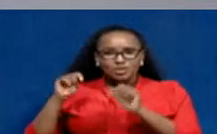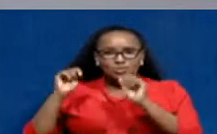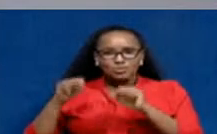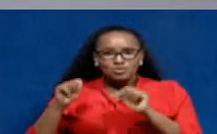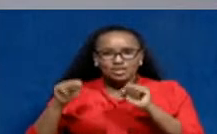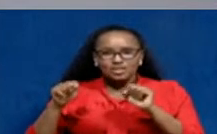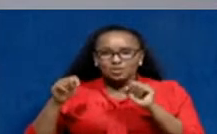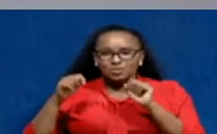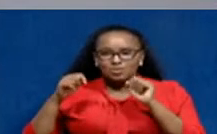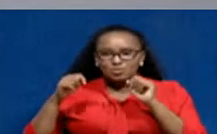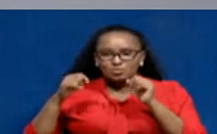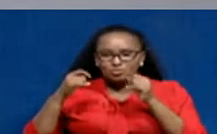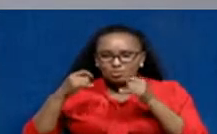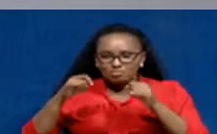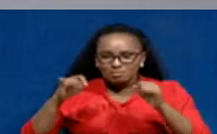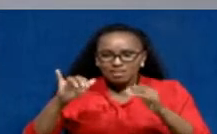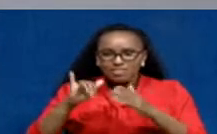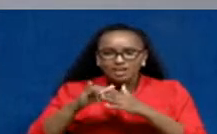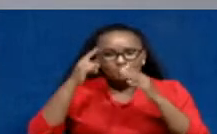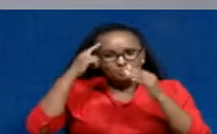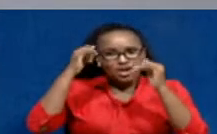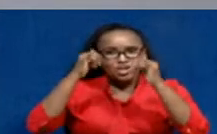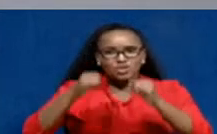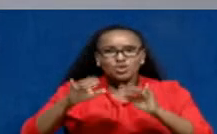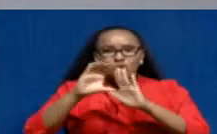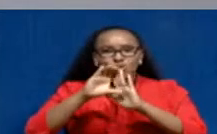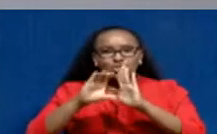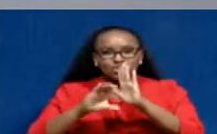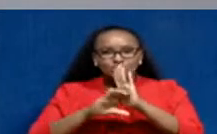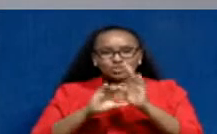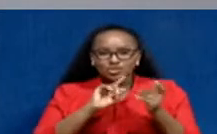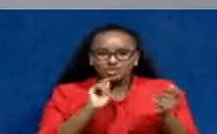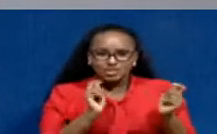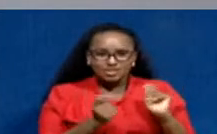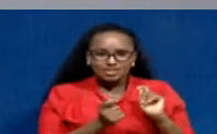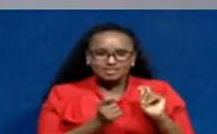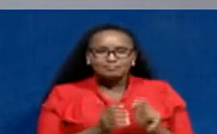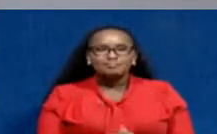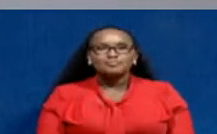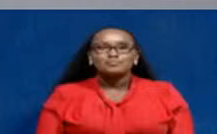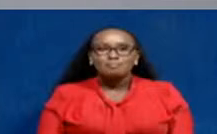clamor for a new constitutional dispensation.